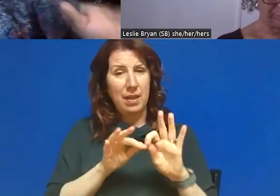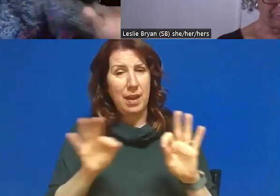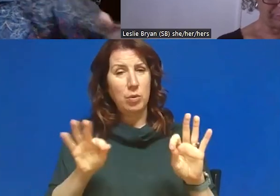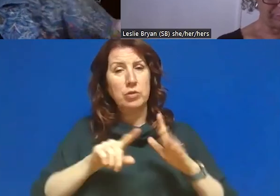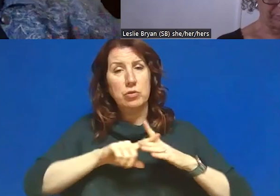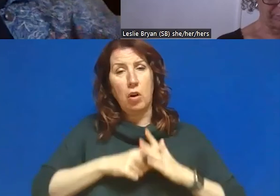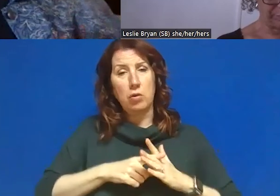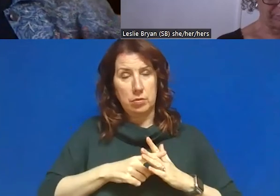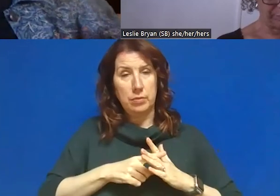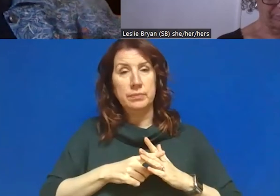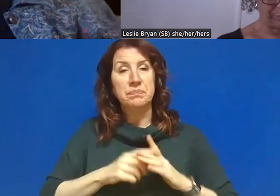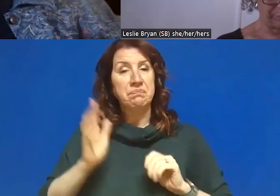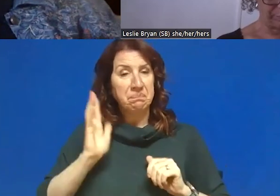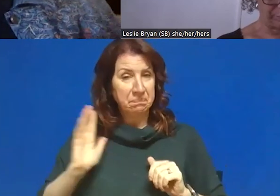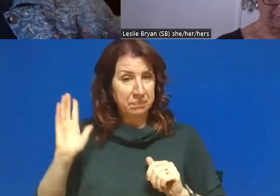So